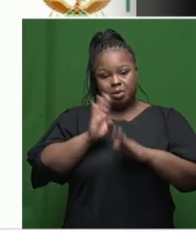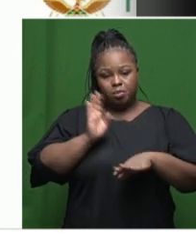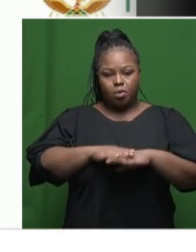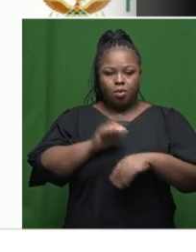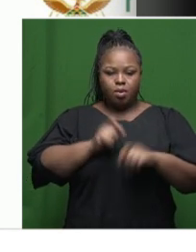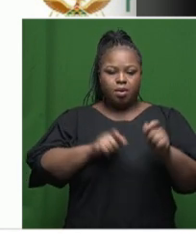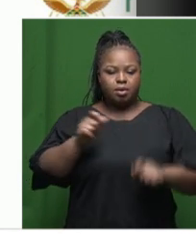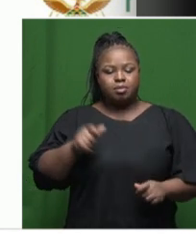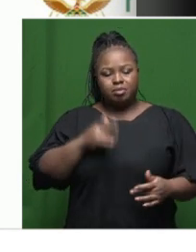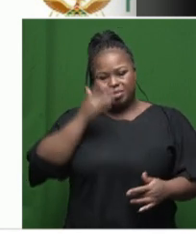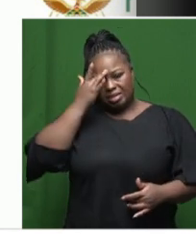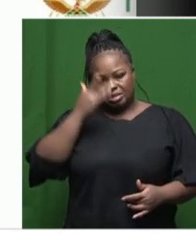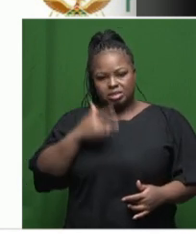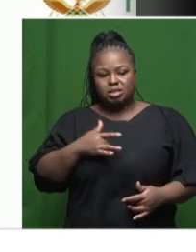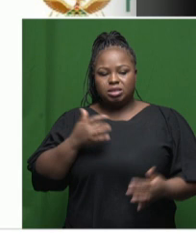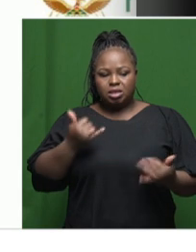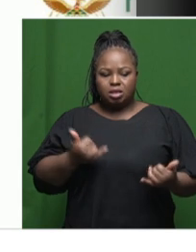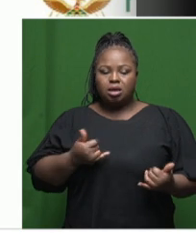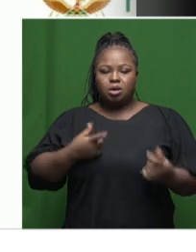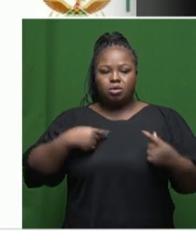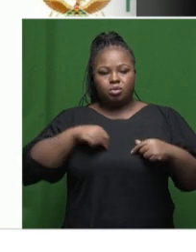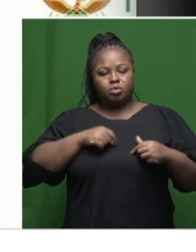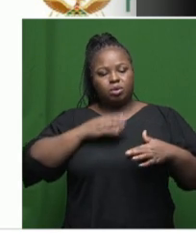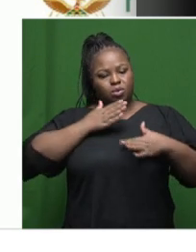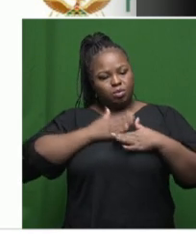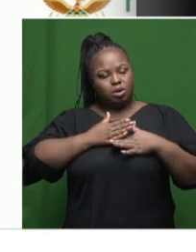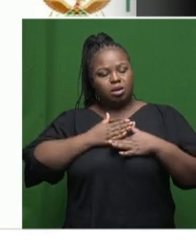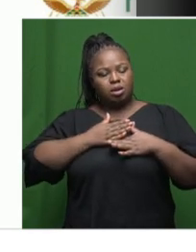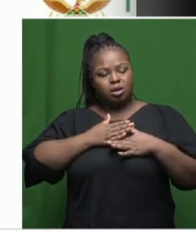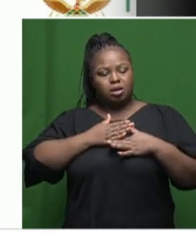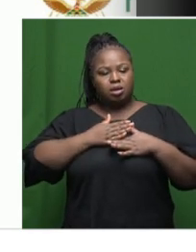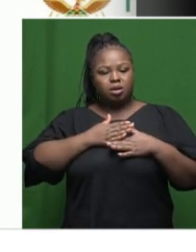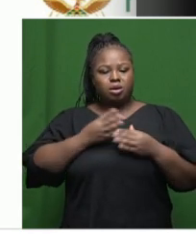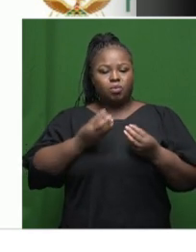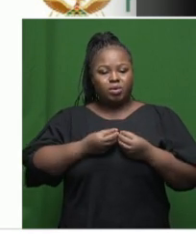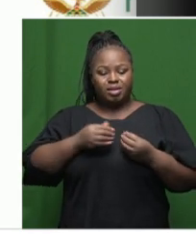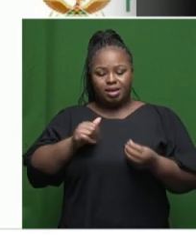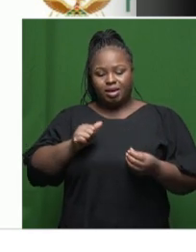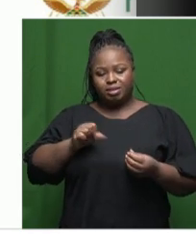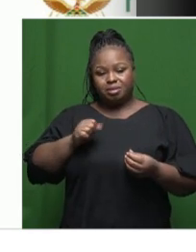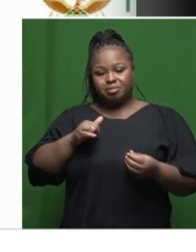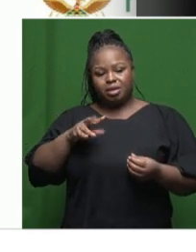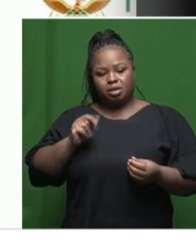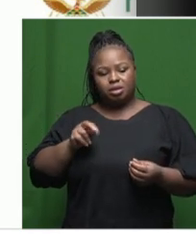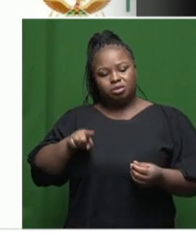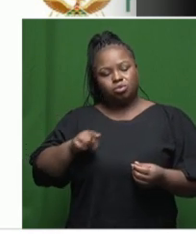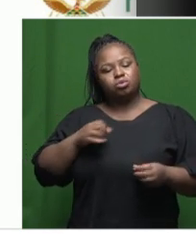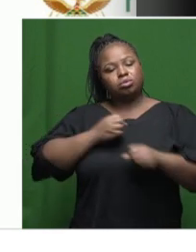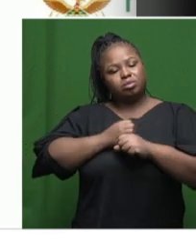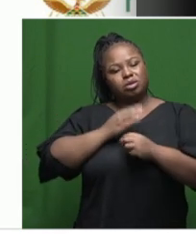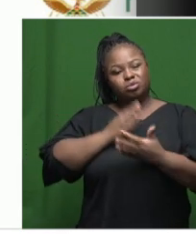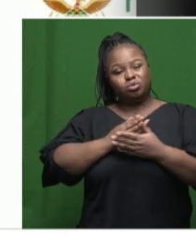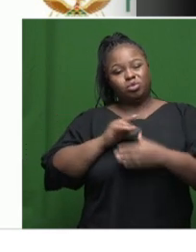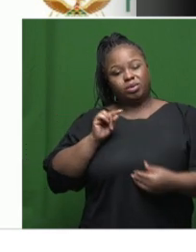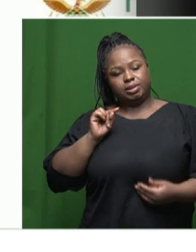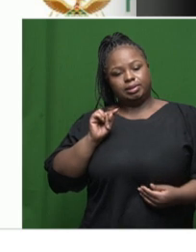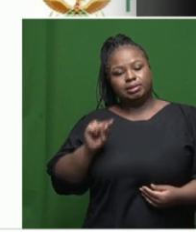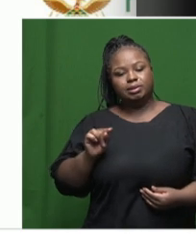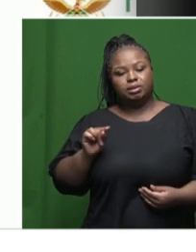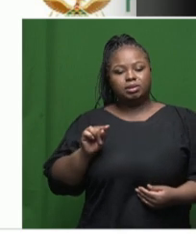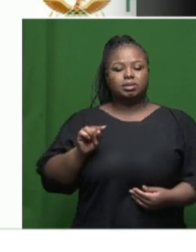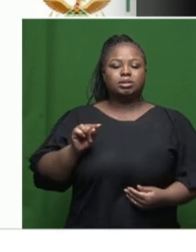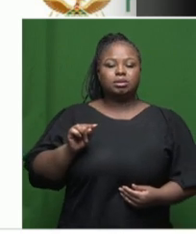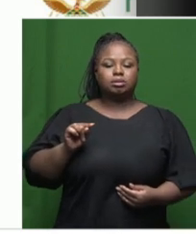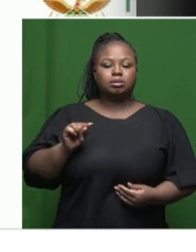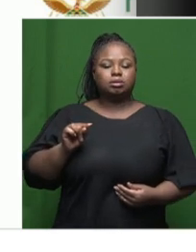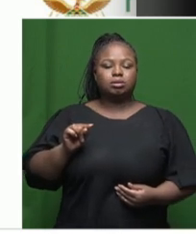cases. So we are closely working with the authorities of Aspen, as the President has said, to ensure that this decision